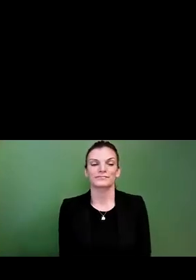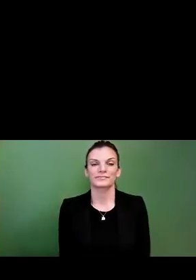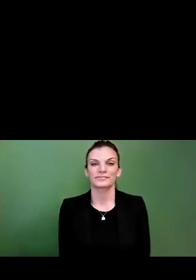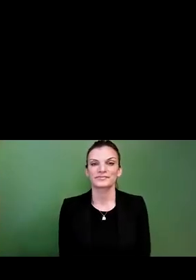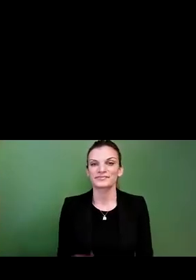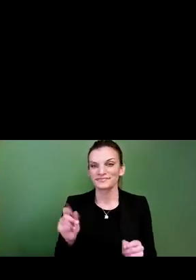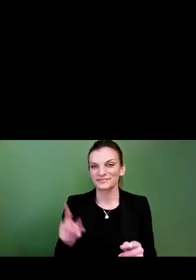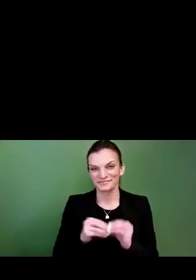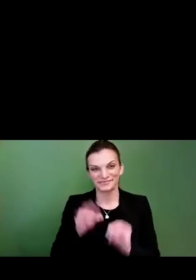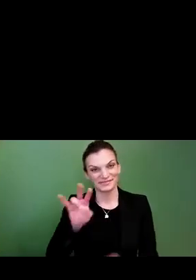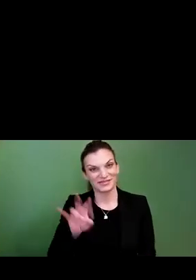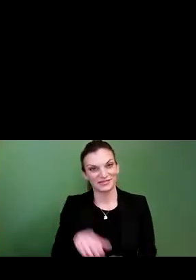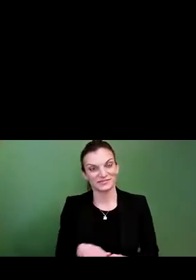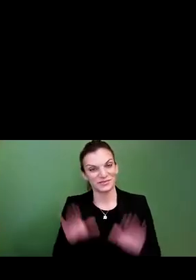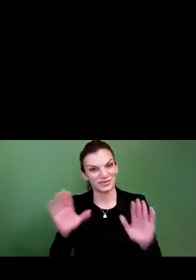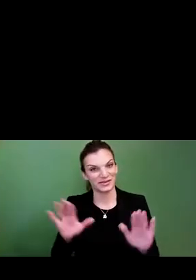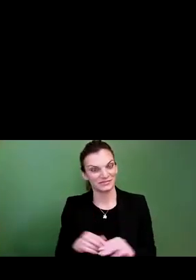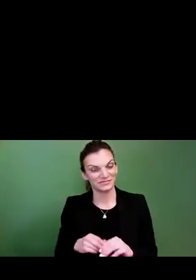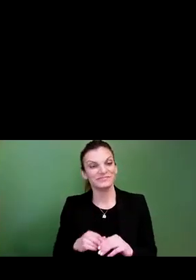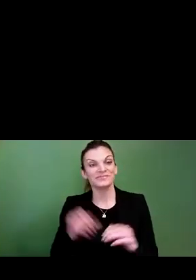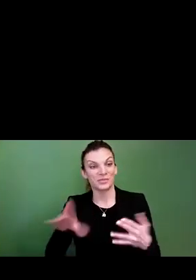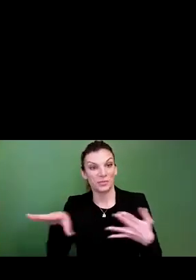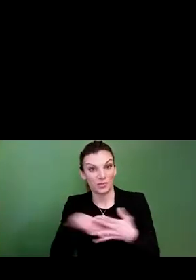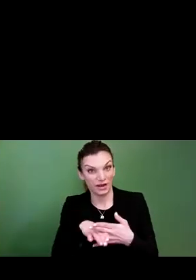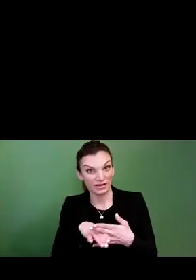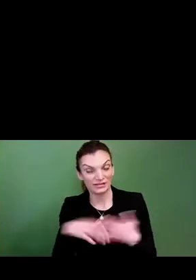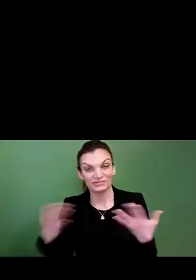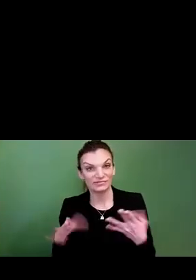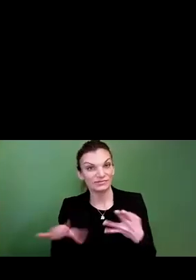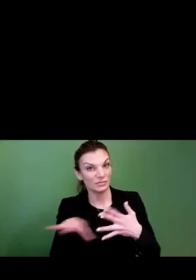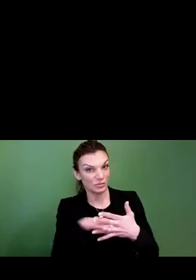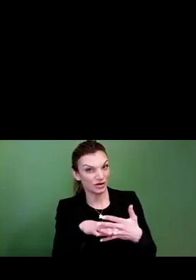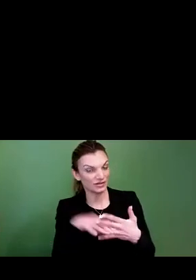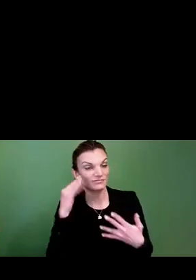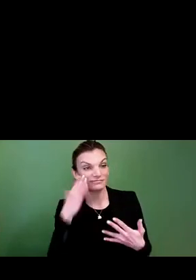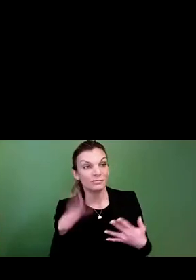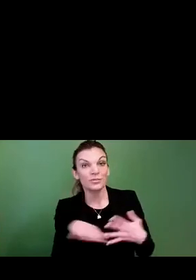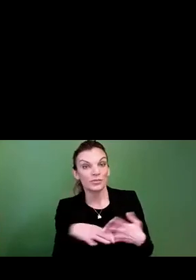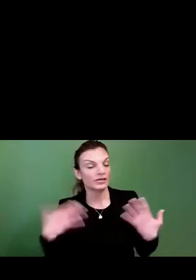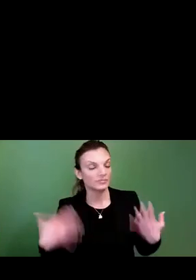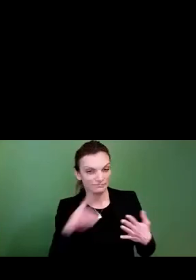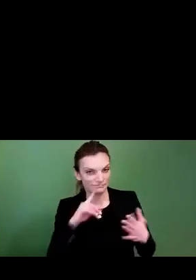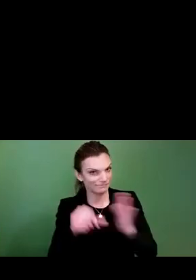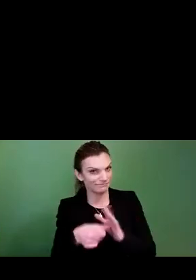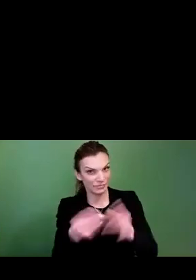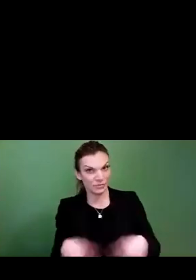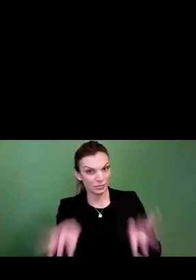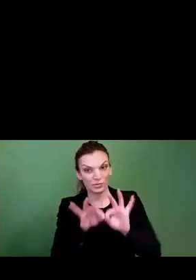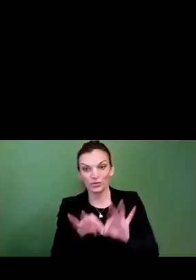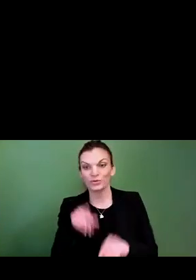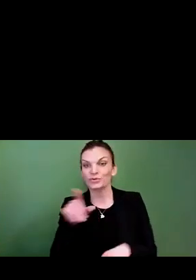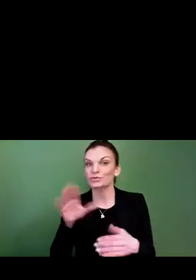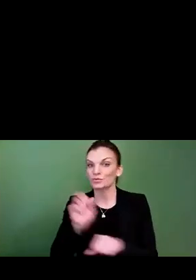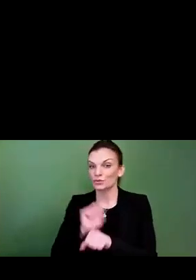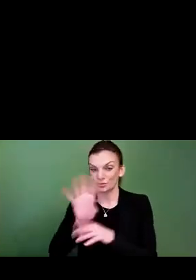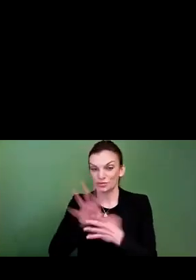Okay, number 7, breaks. You want to include breaks. I can't emphasize enough how important this is. As you create your work